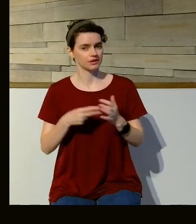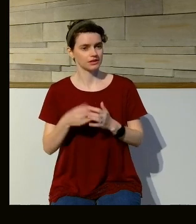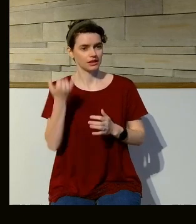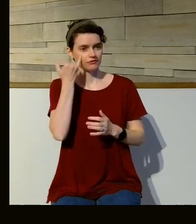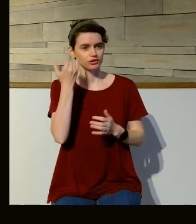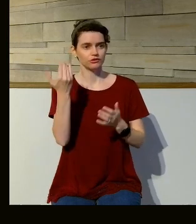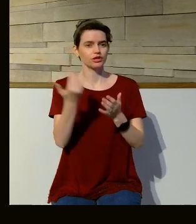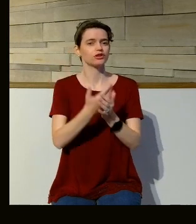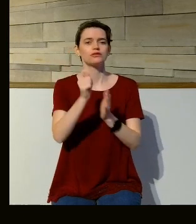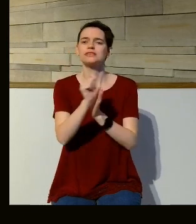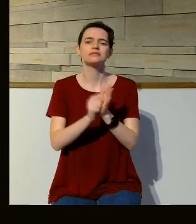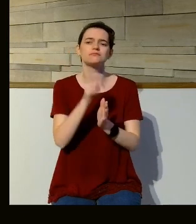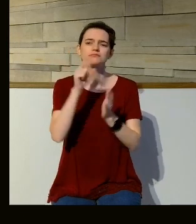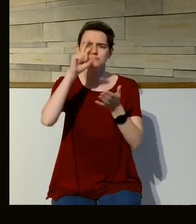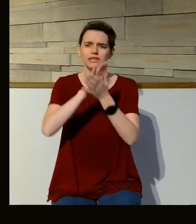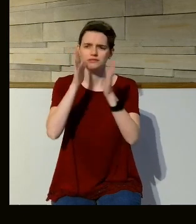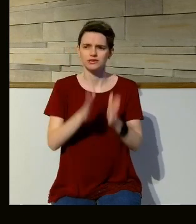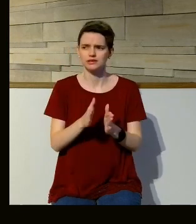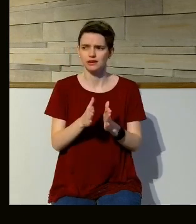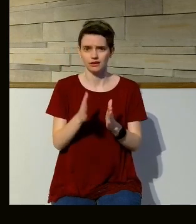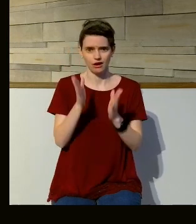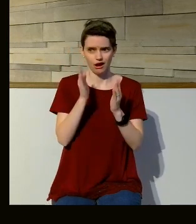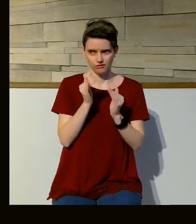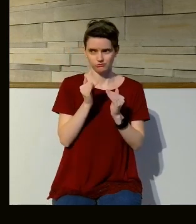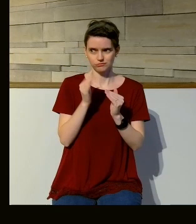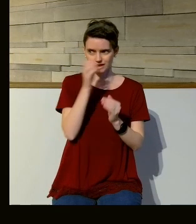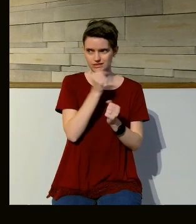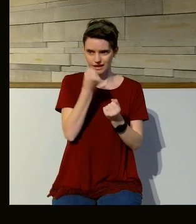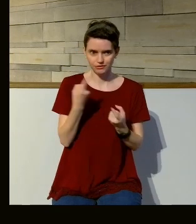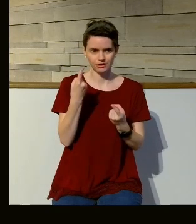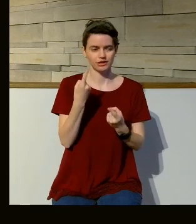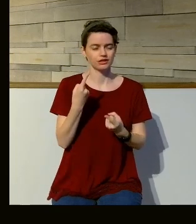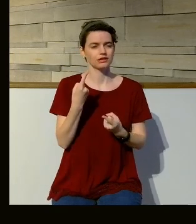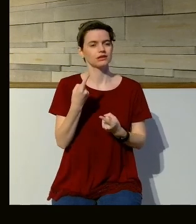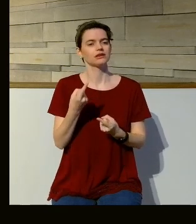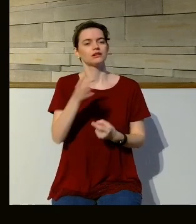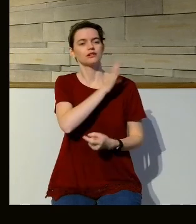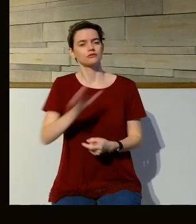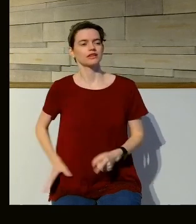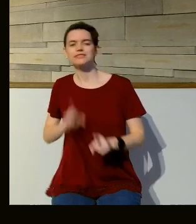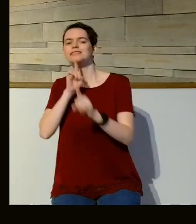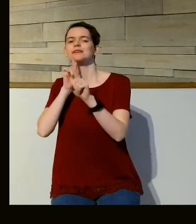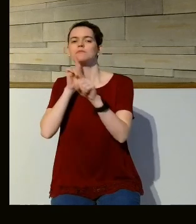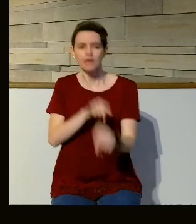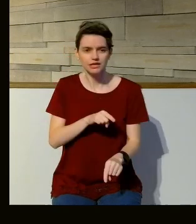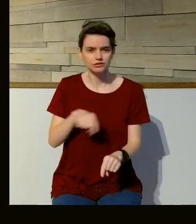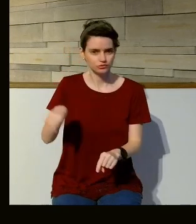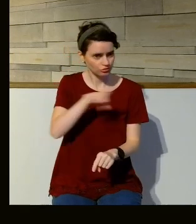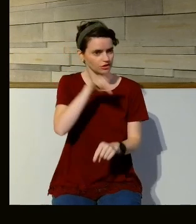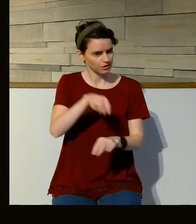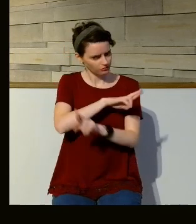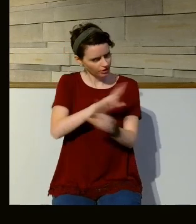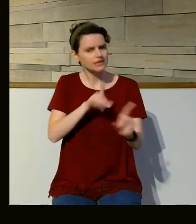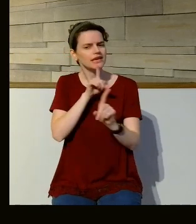a New Testament believer today in this church, which I hope and assume everyone is, then you are commanded by Christ to give an answer, to be ready to give an